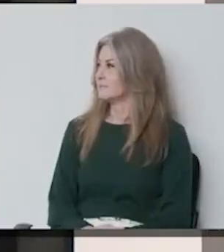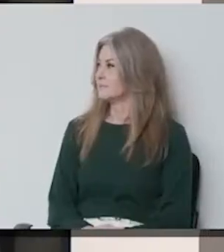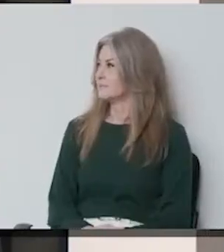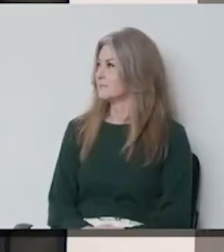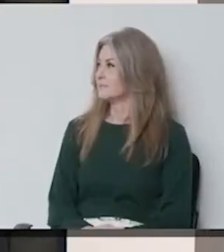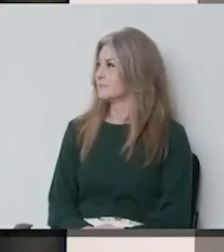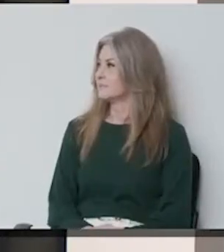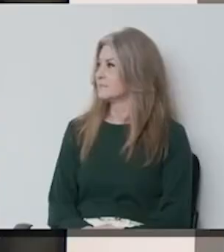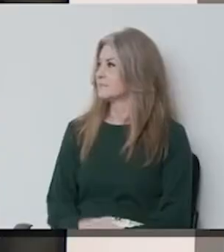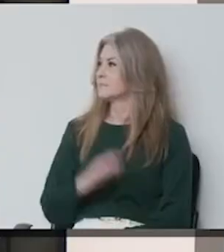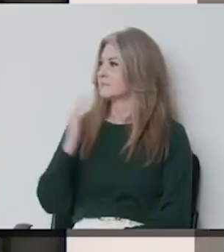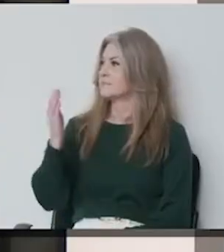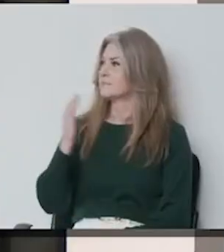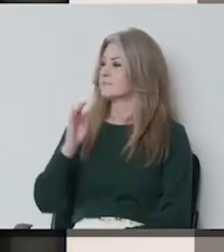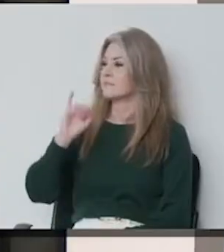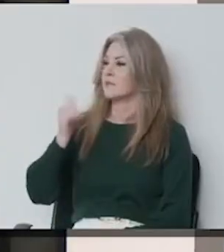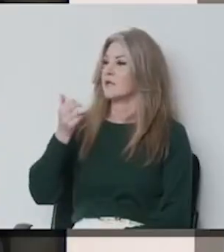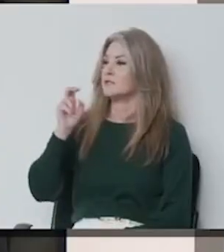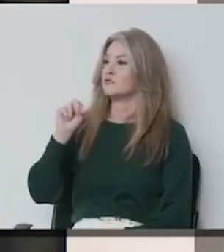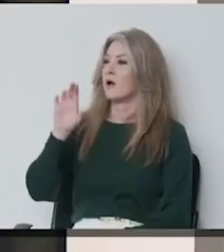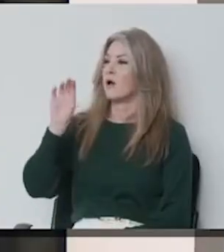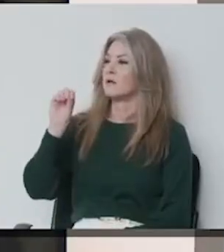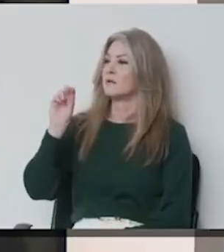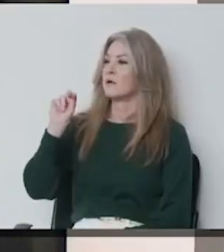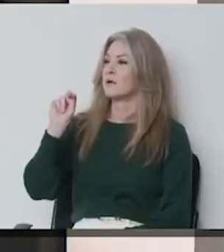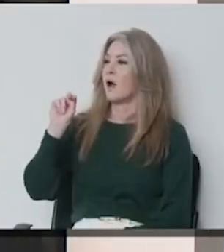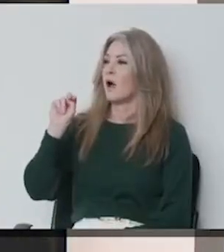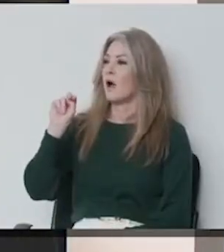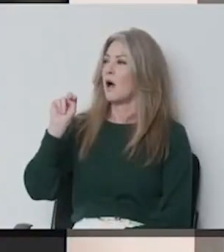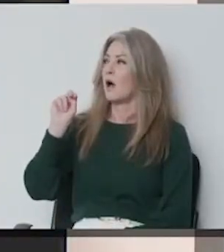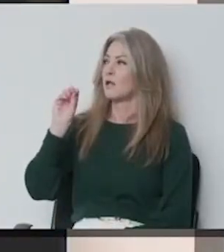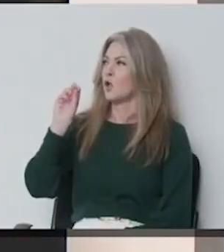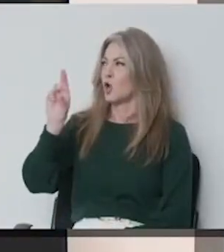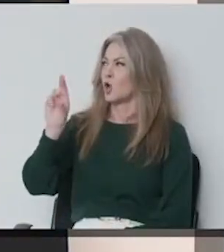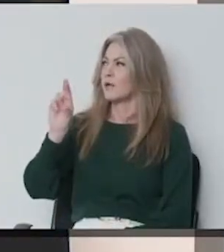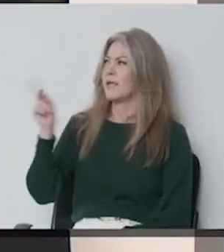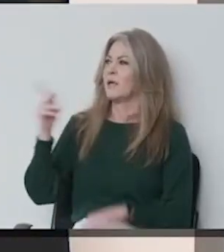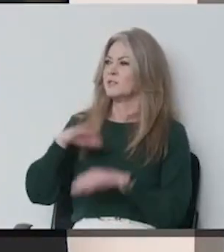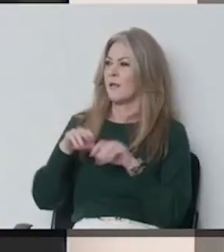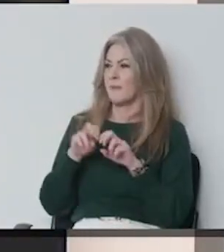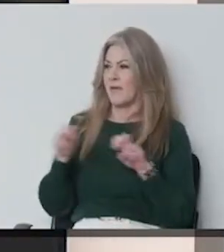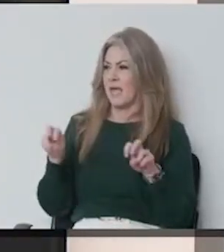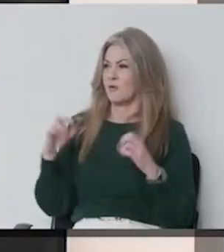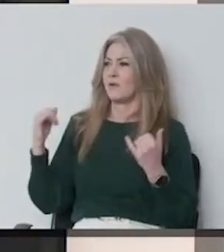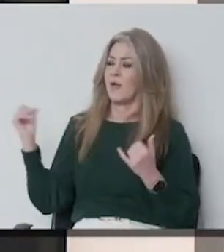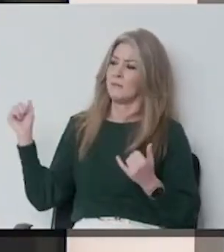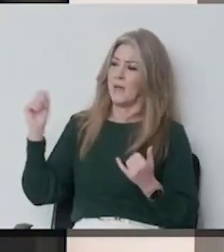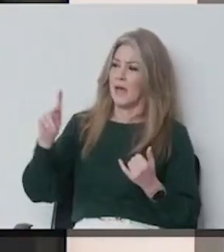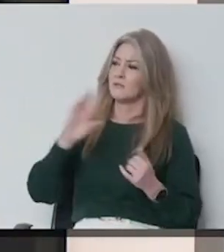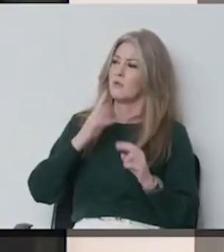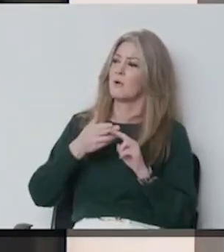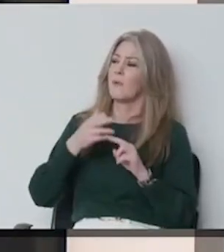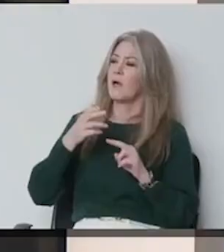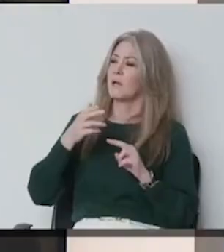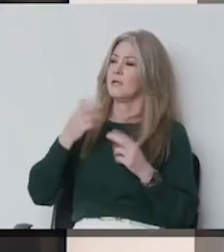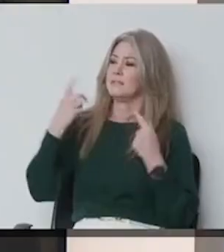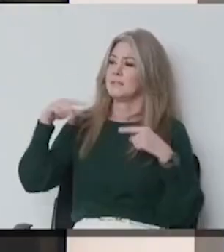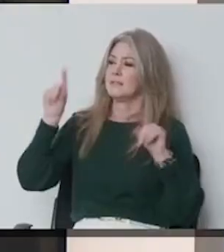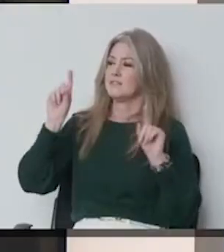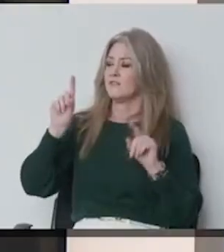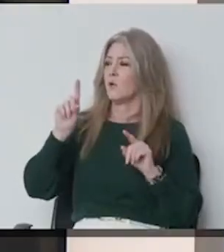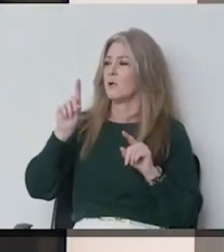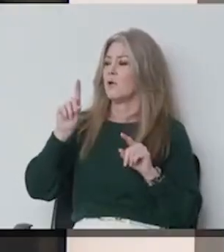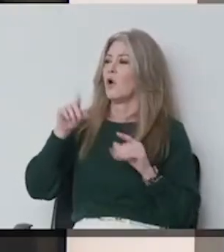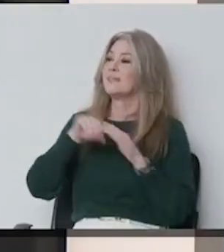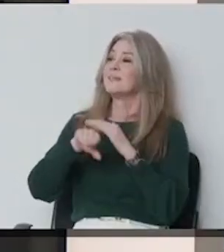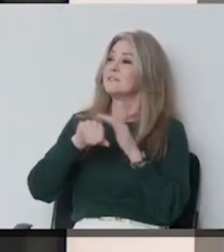Next, we have John Cotter coming back. You met him earlier on the panel. He's going to talk about accessible web development and